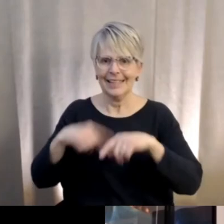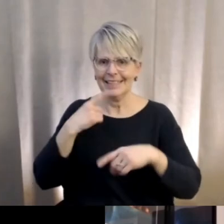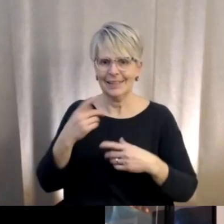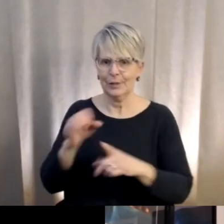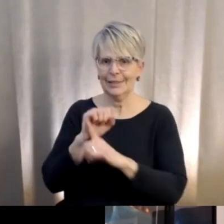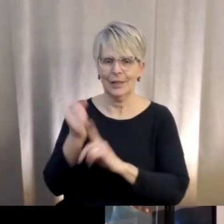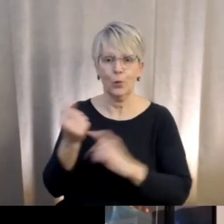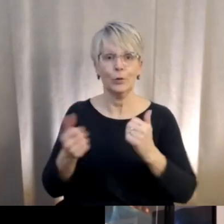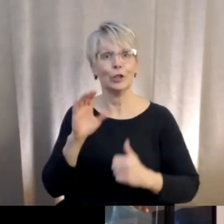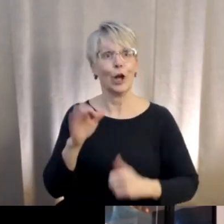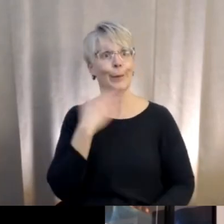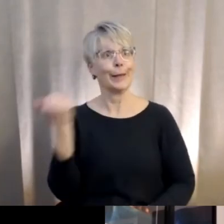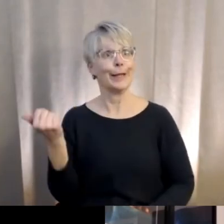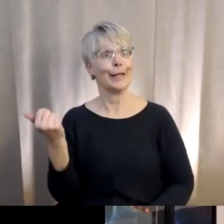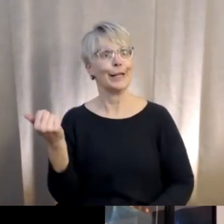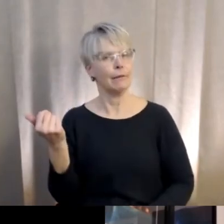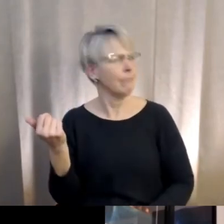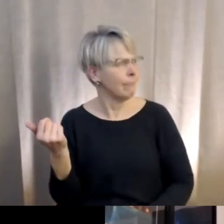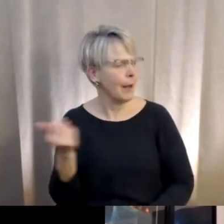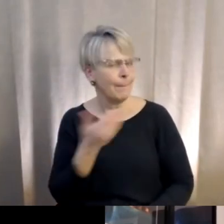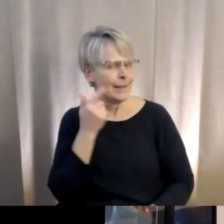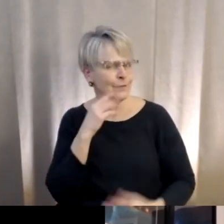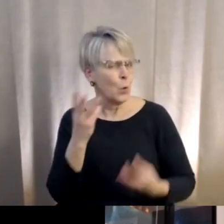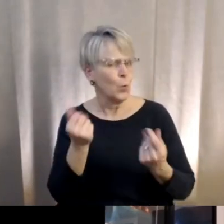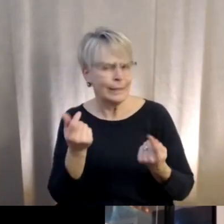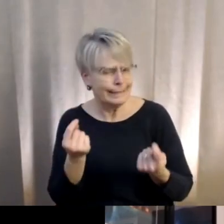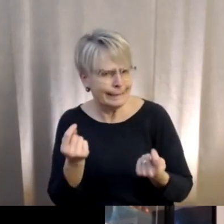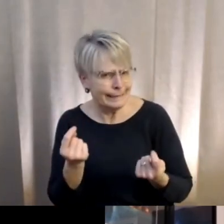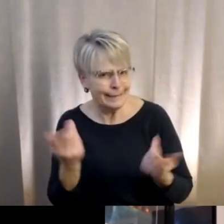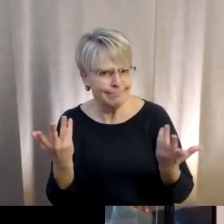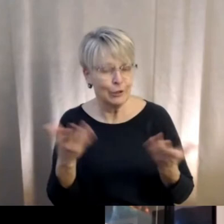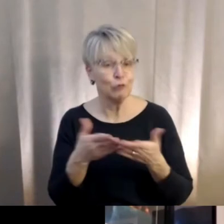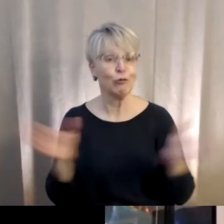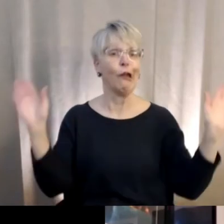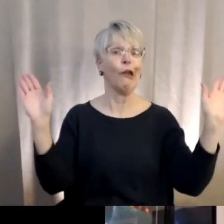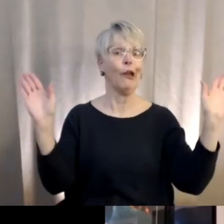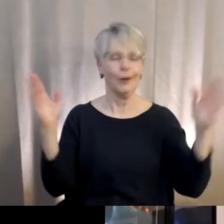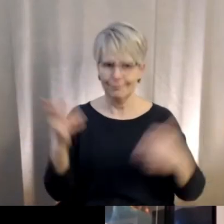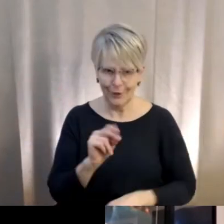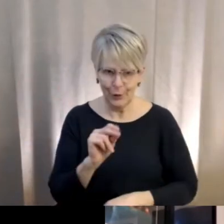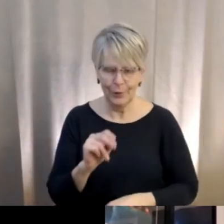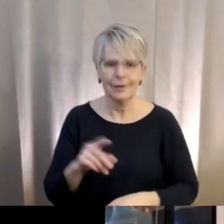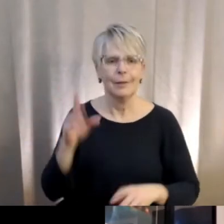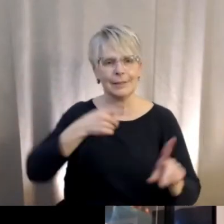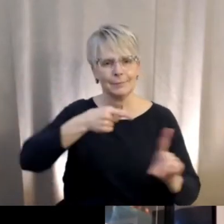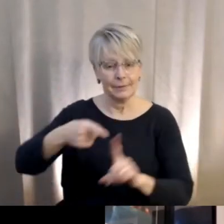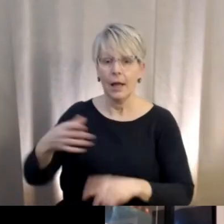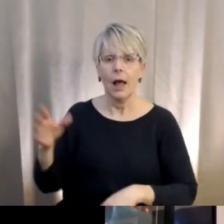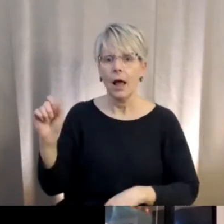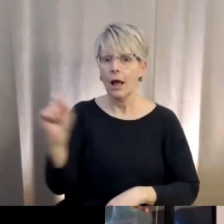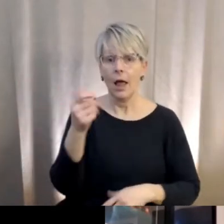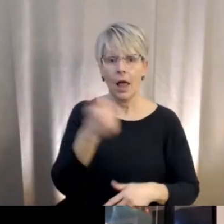like, what car is the best? Well, tell me some more. Yeah, exactly. Exactly. Wonderful. Do we have any